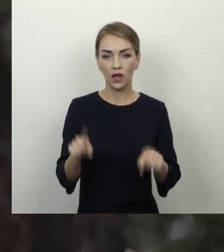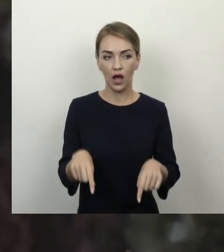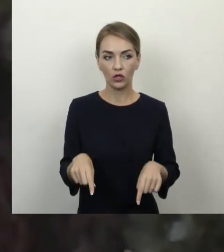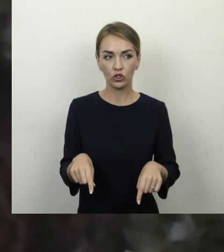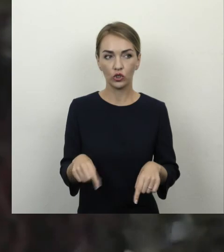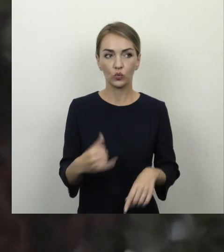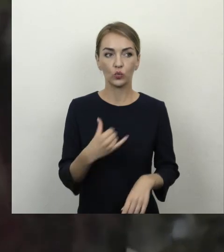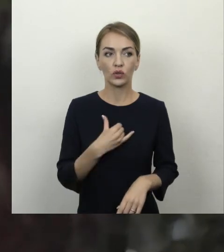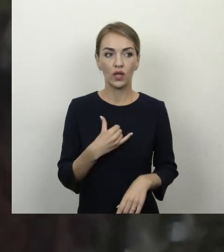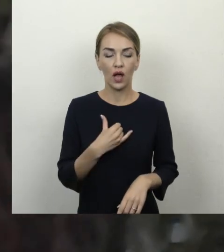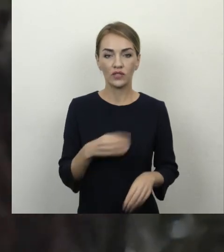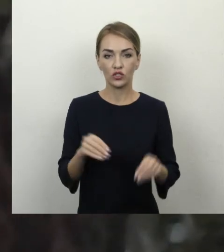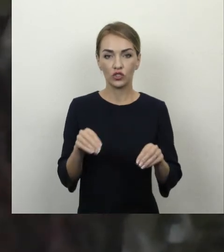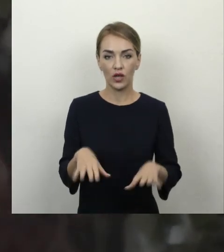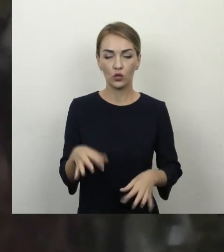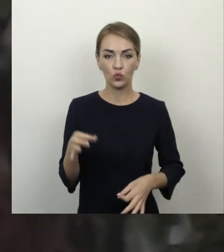consideration of